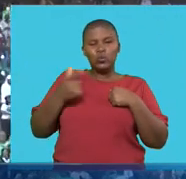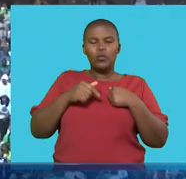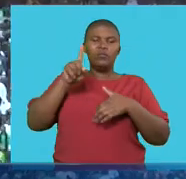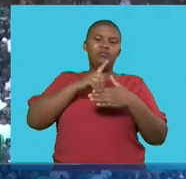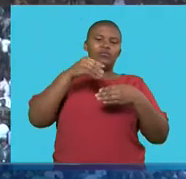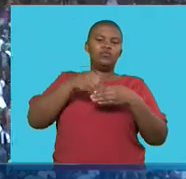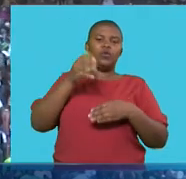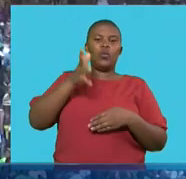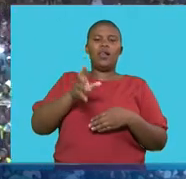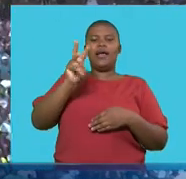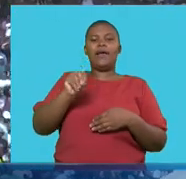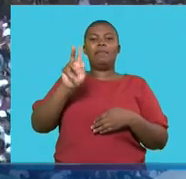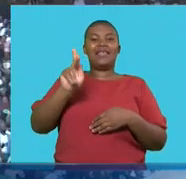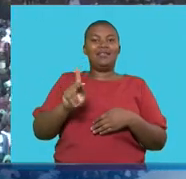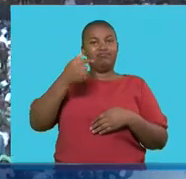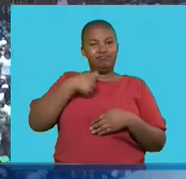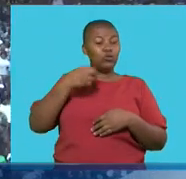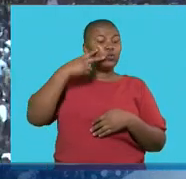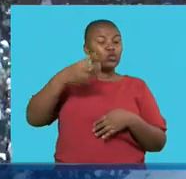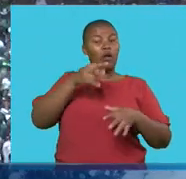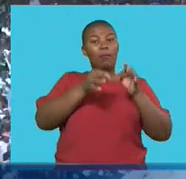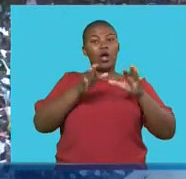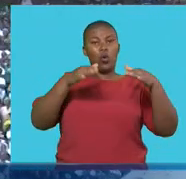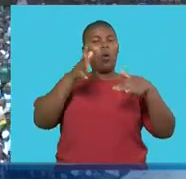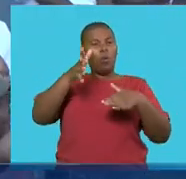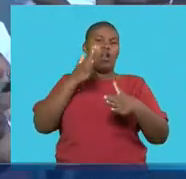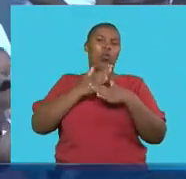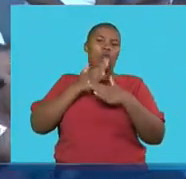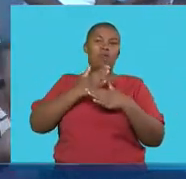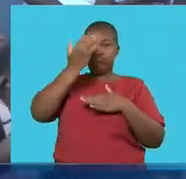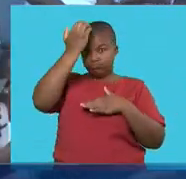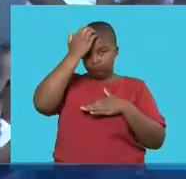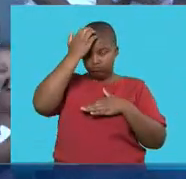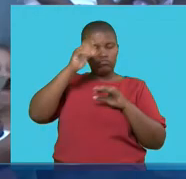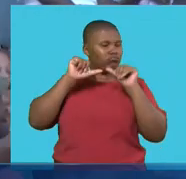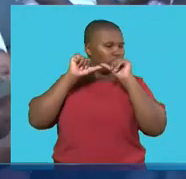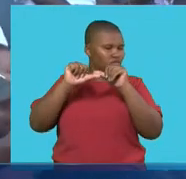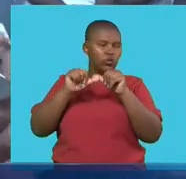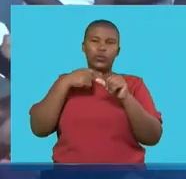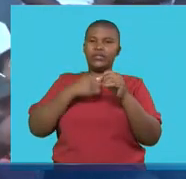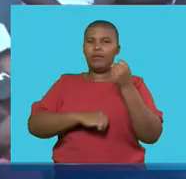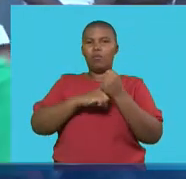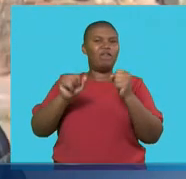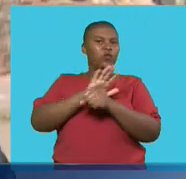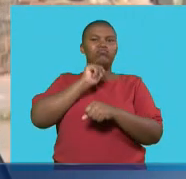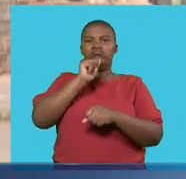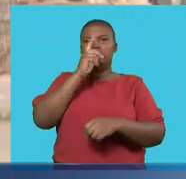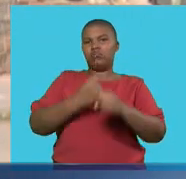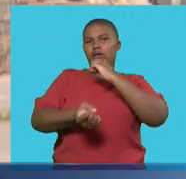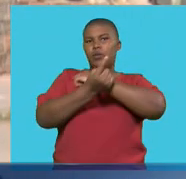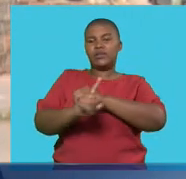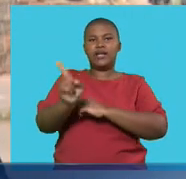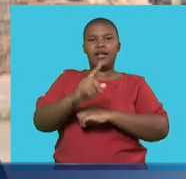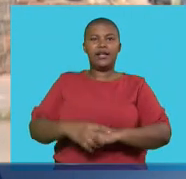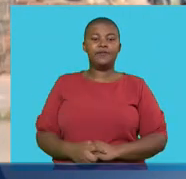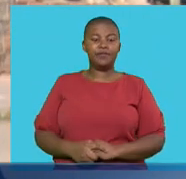So iparty esibona ukuthi izosebenza nomsholozi sithi phambili ngaye simemva kwakhe noma ngabe kwenzakalani.